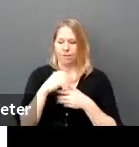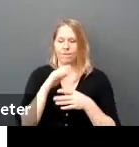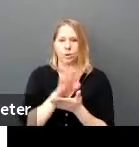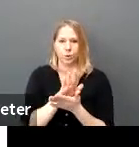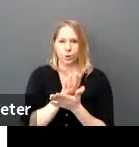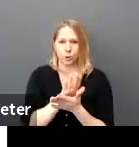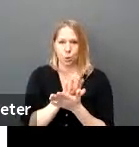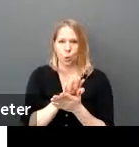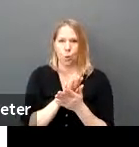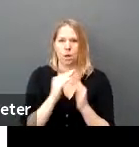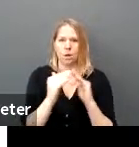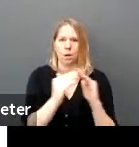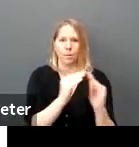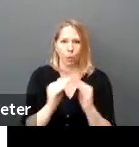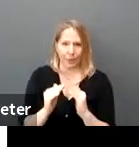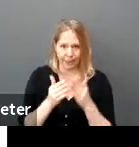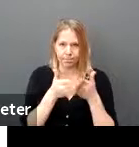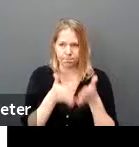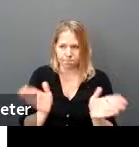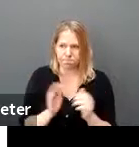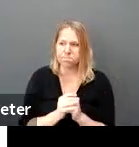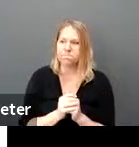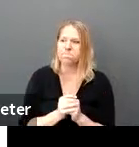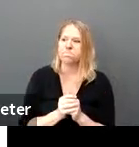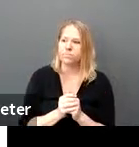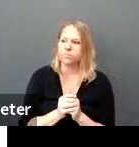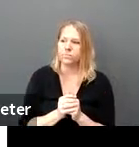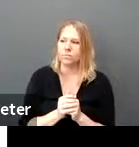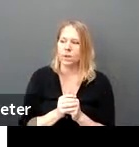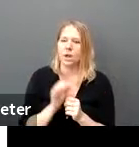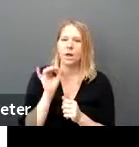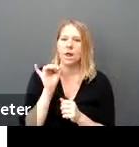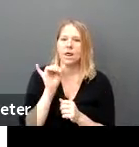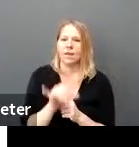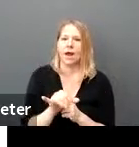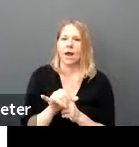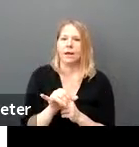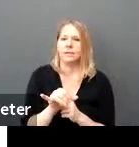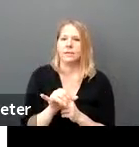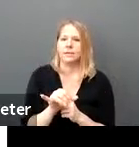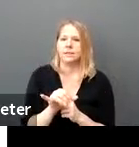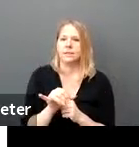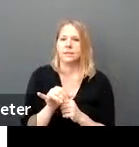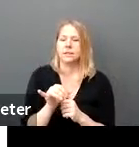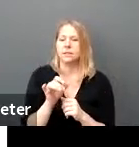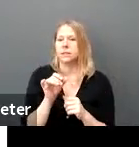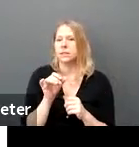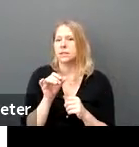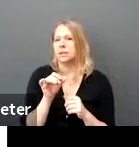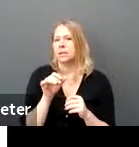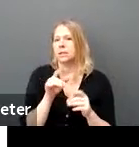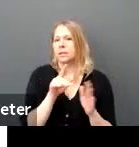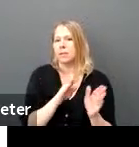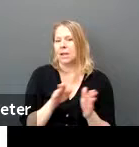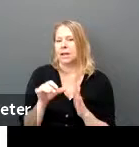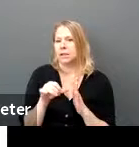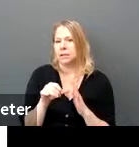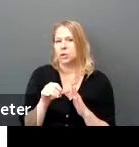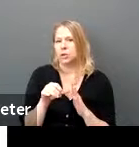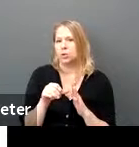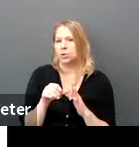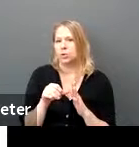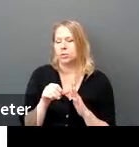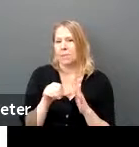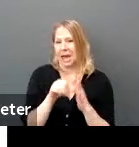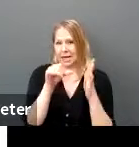school community. And that action plan starts on, you'll be able to see